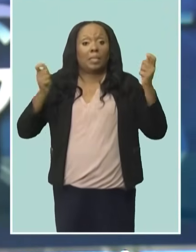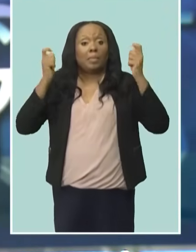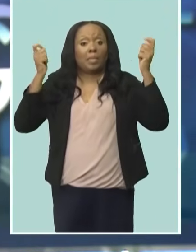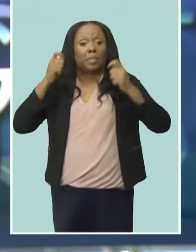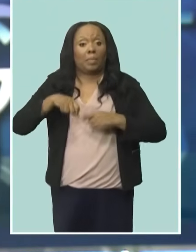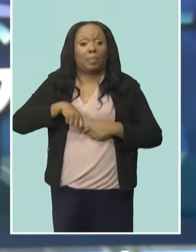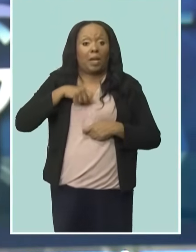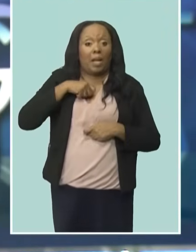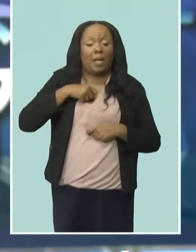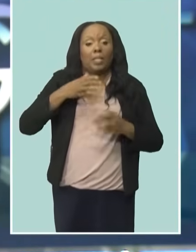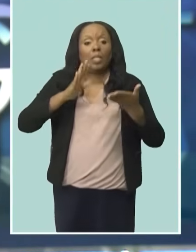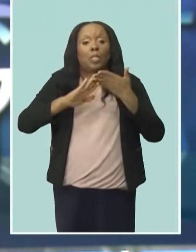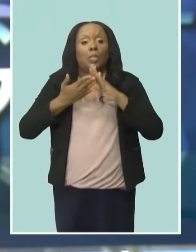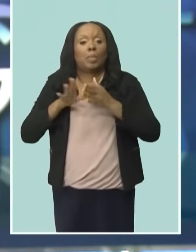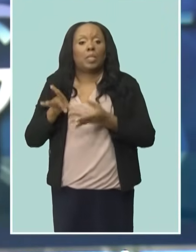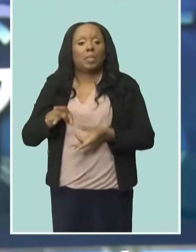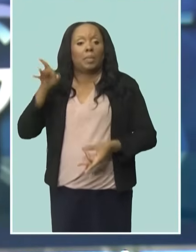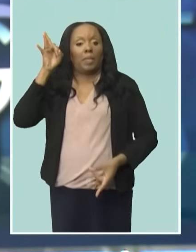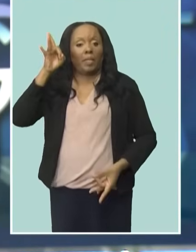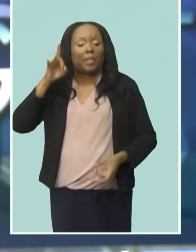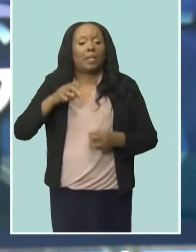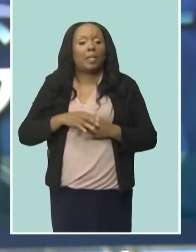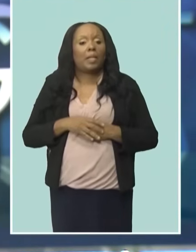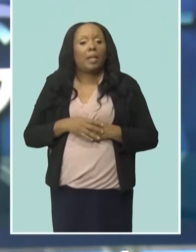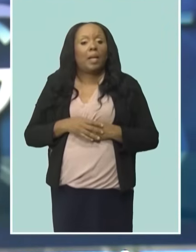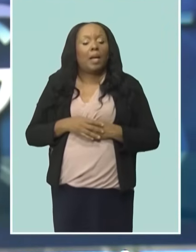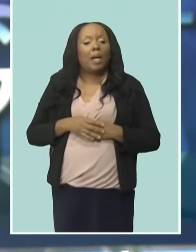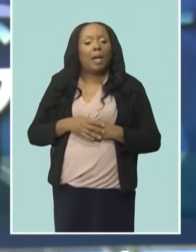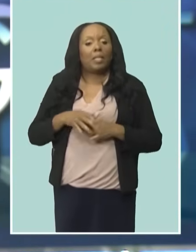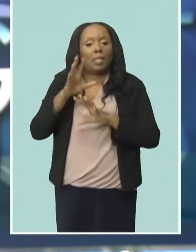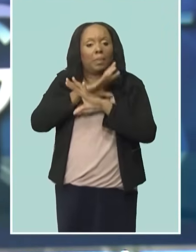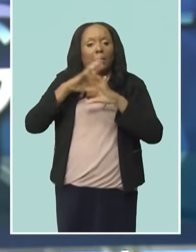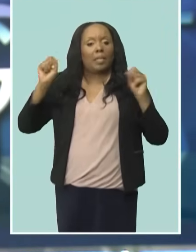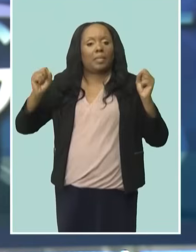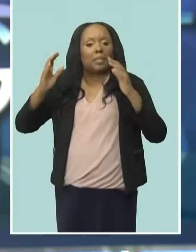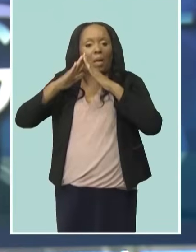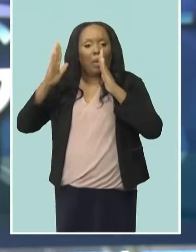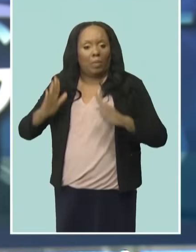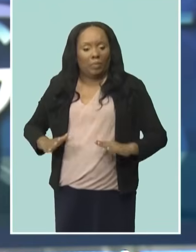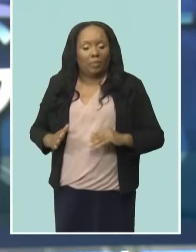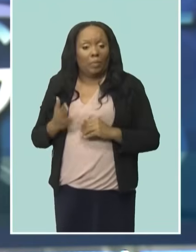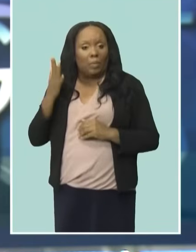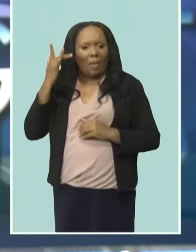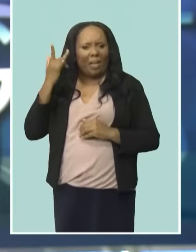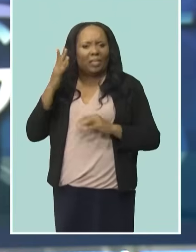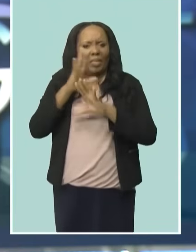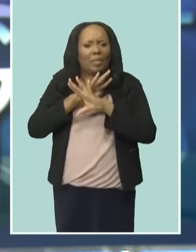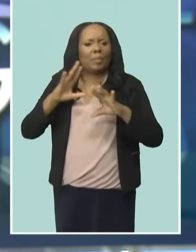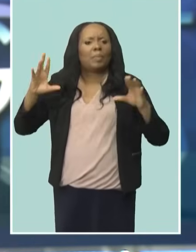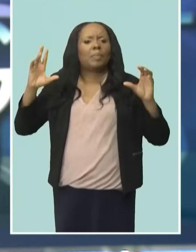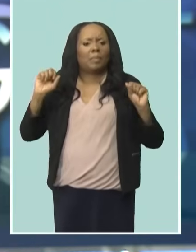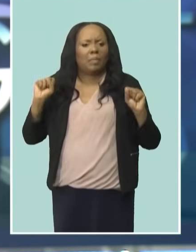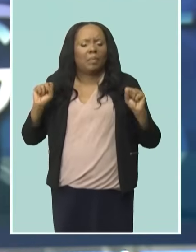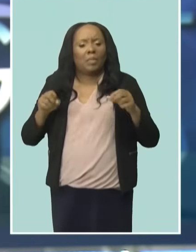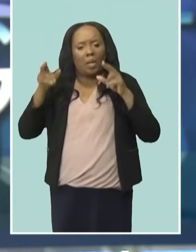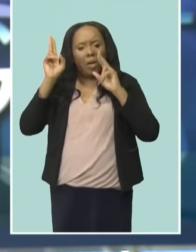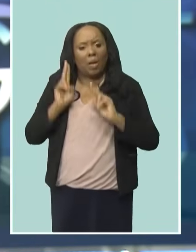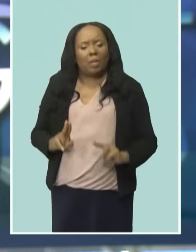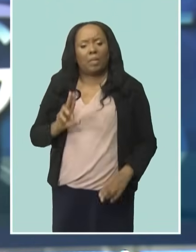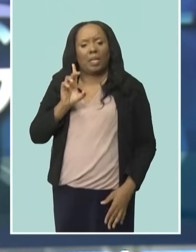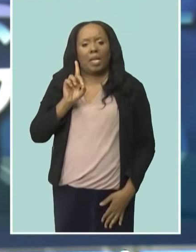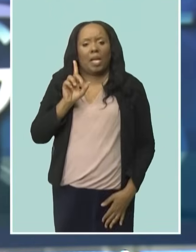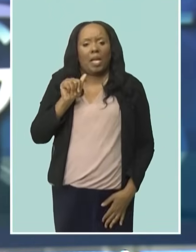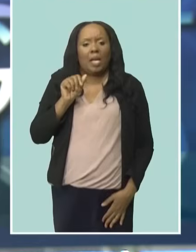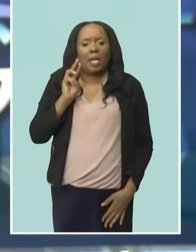celebration, pride and community spirit today at State House as the President of Barbados, Her Excellency the Most Honorable Dame